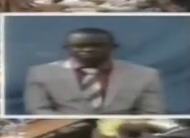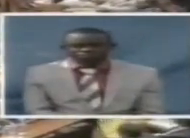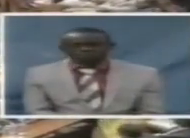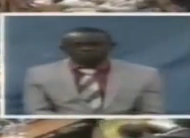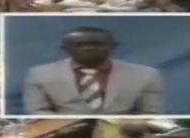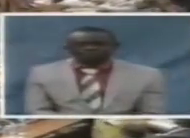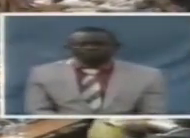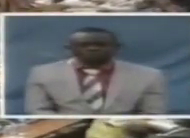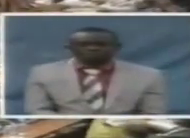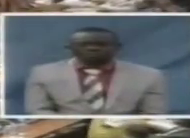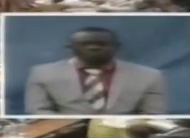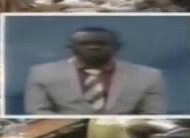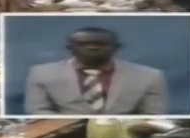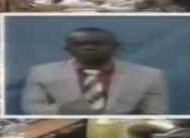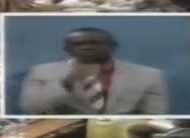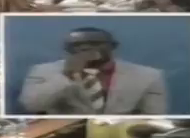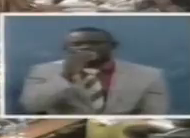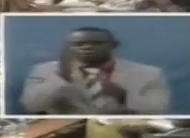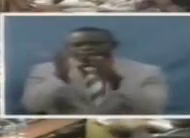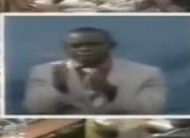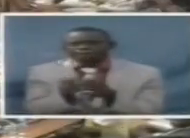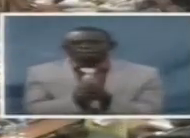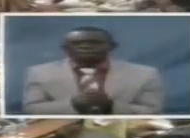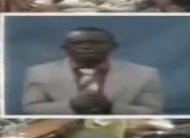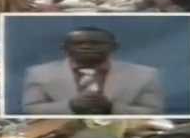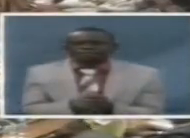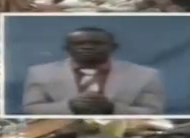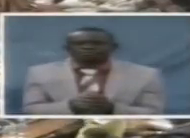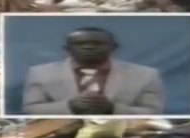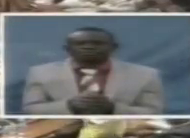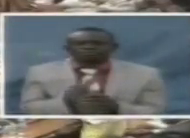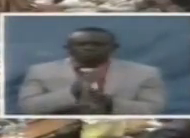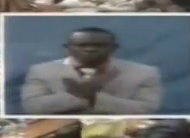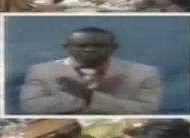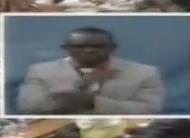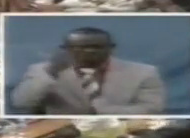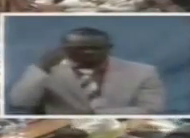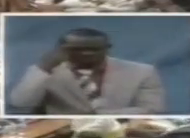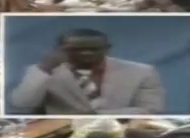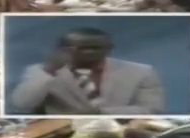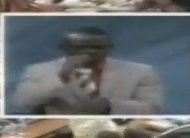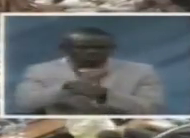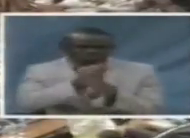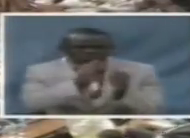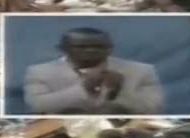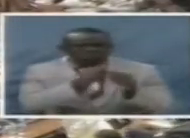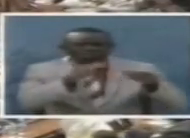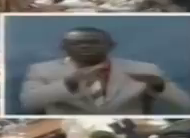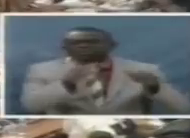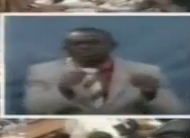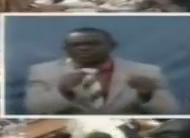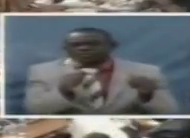Mr. Speaker, government, in collaboration with the Republic of Zimbabwe, has commenced